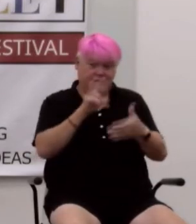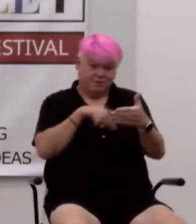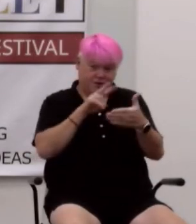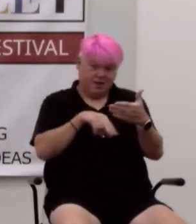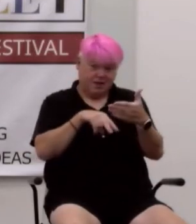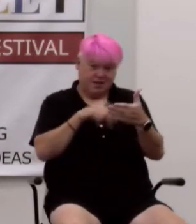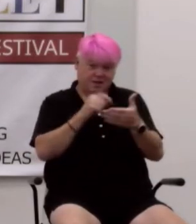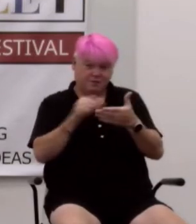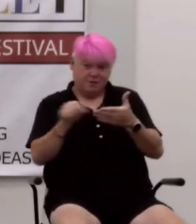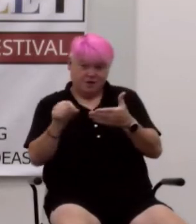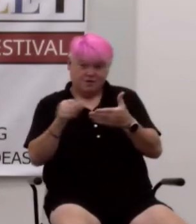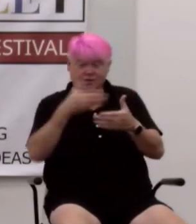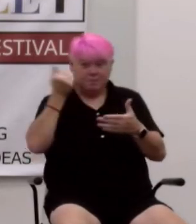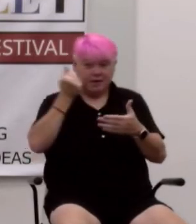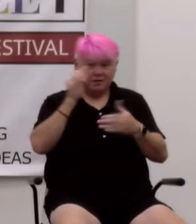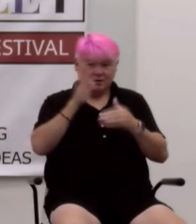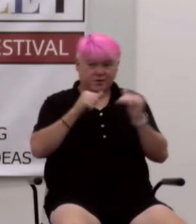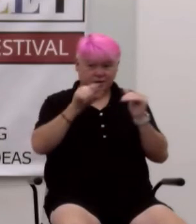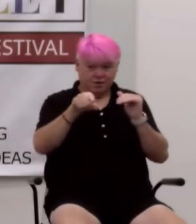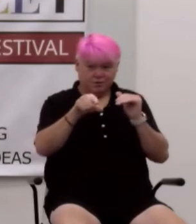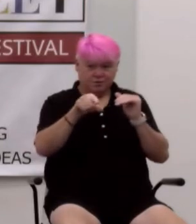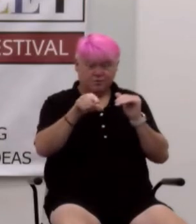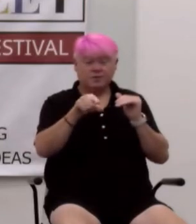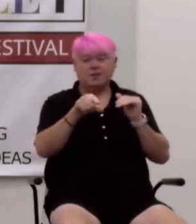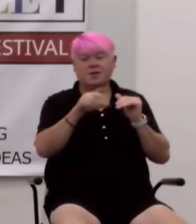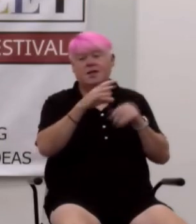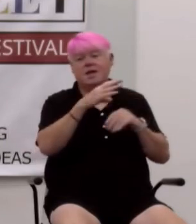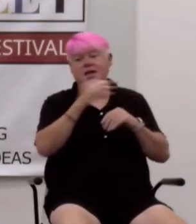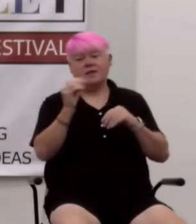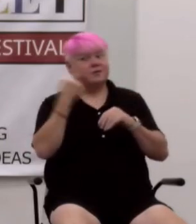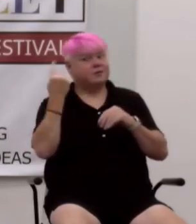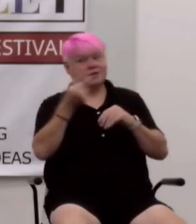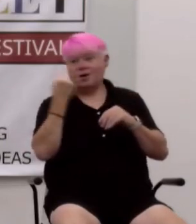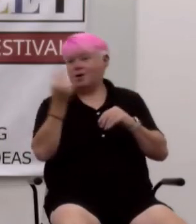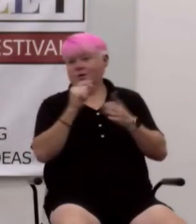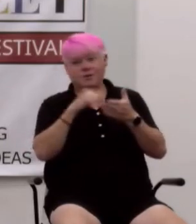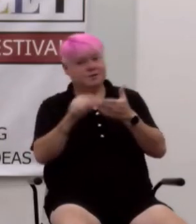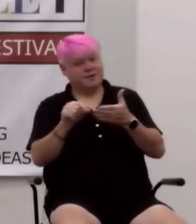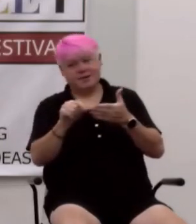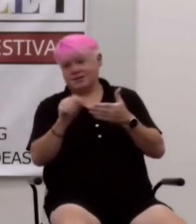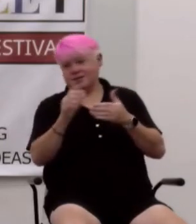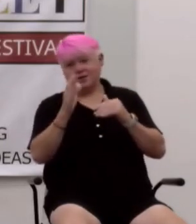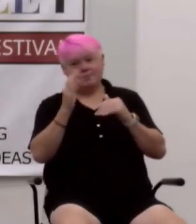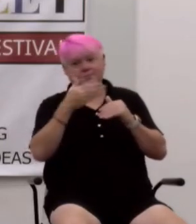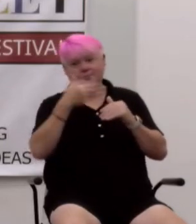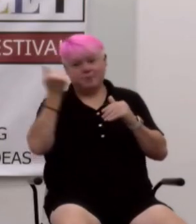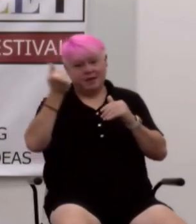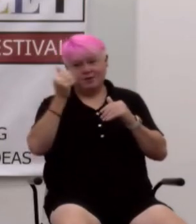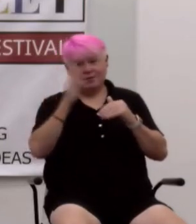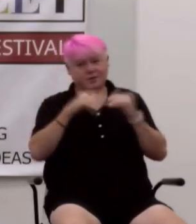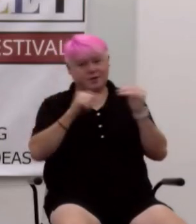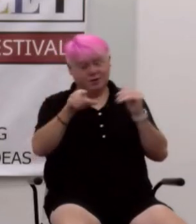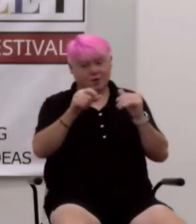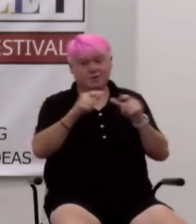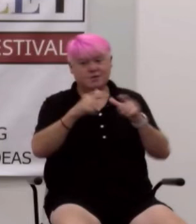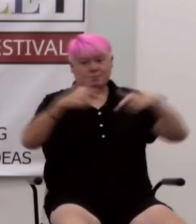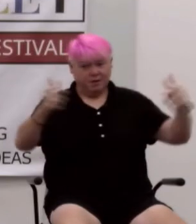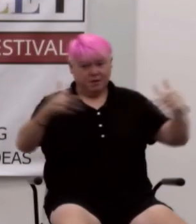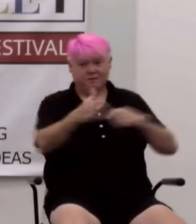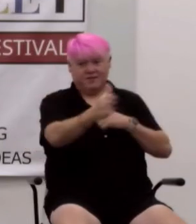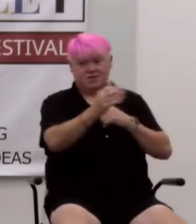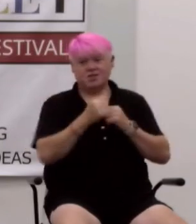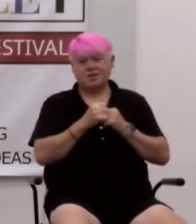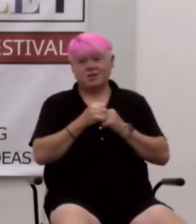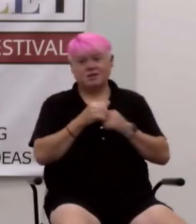writers that are better than you, and there's always writers that are better than you, there's always a bigger fish, you